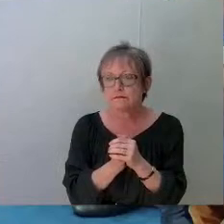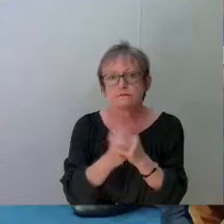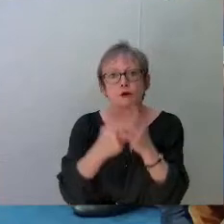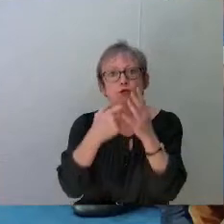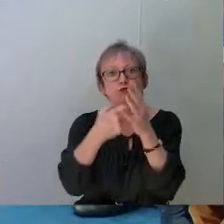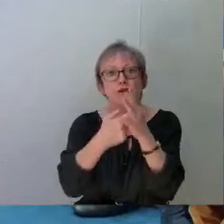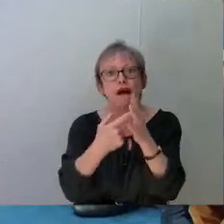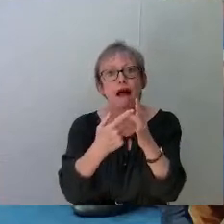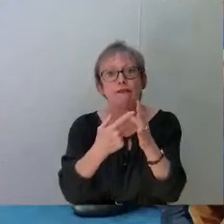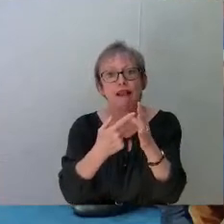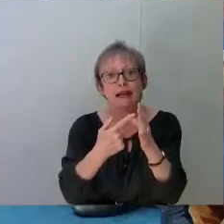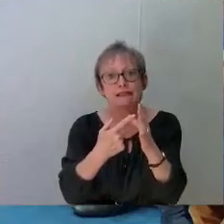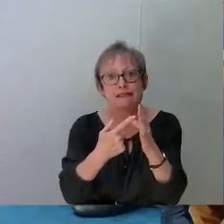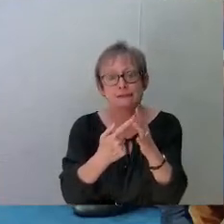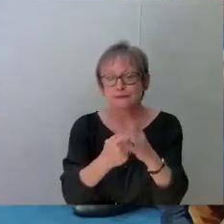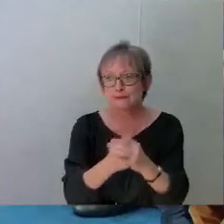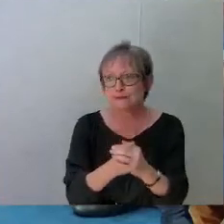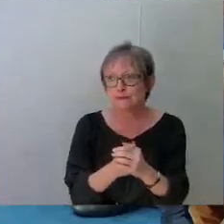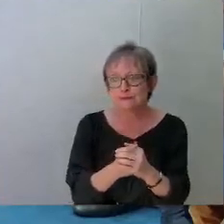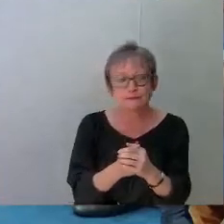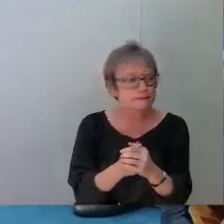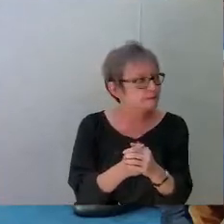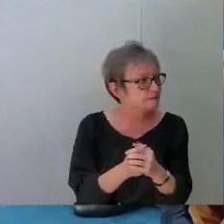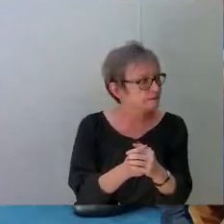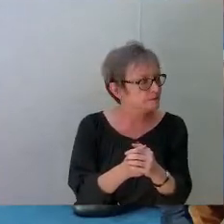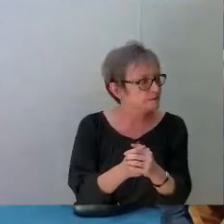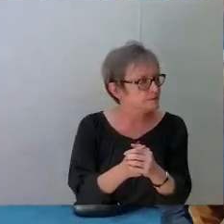Ria Alvarez.